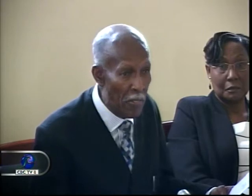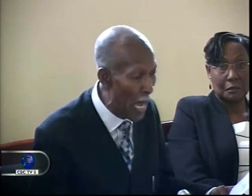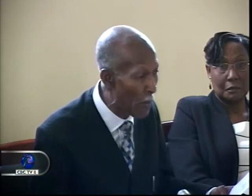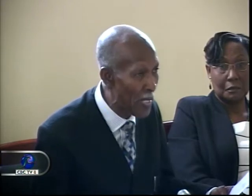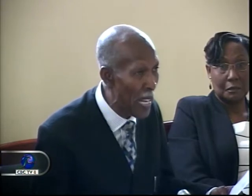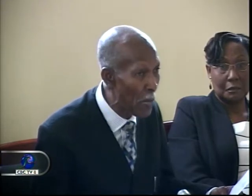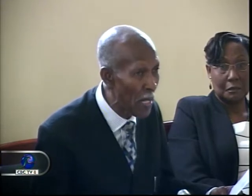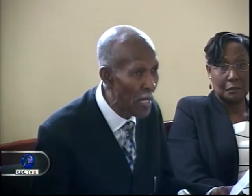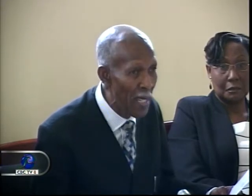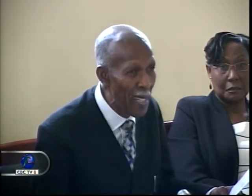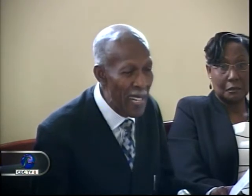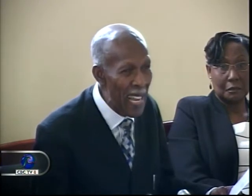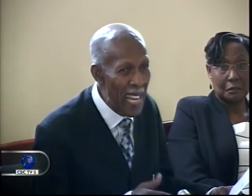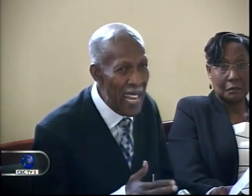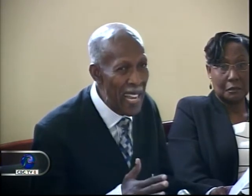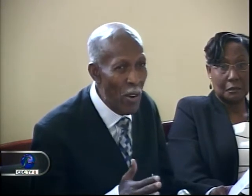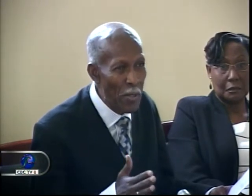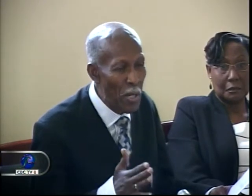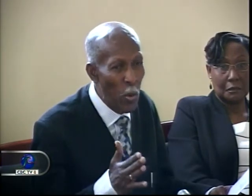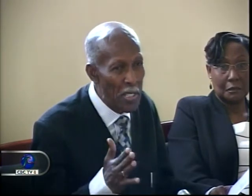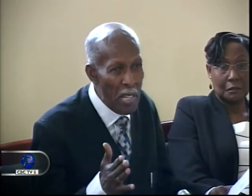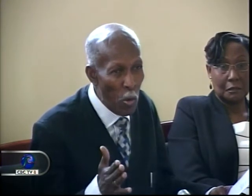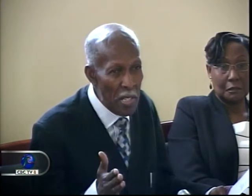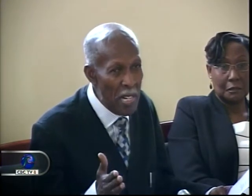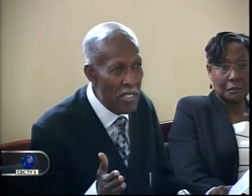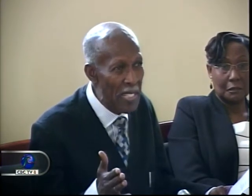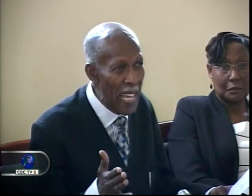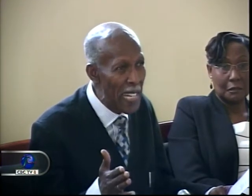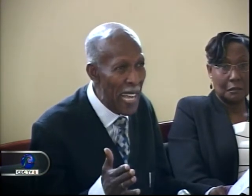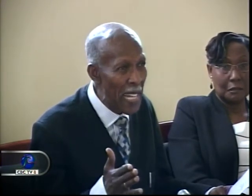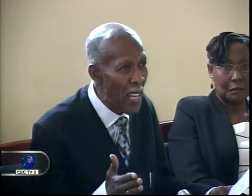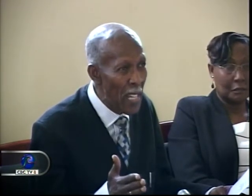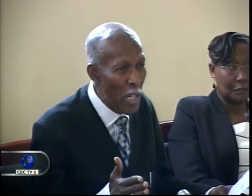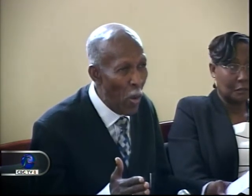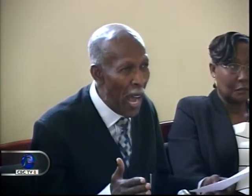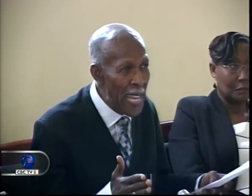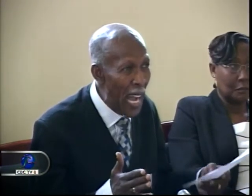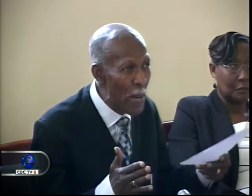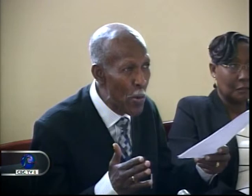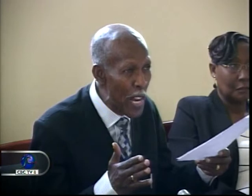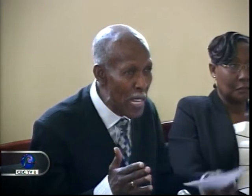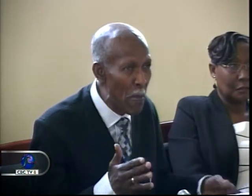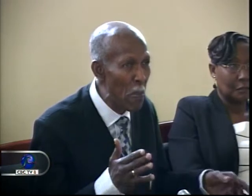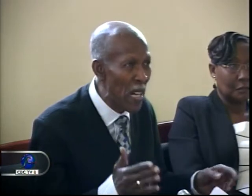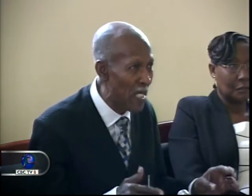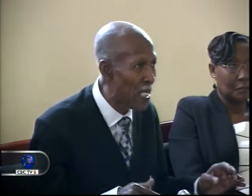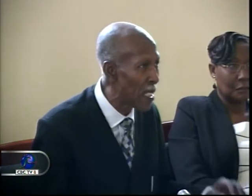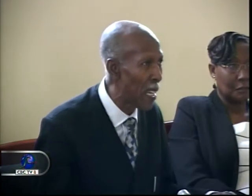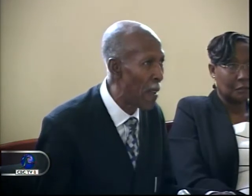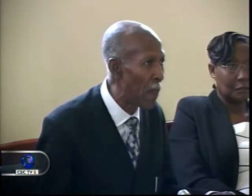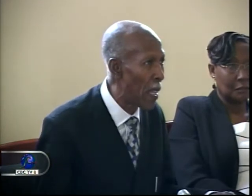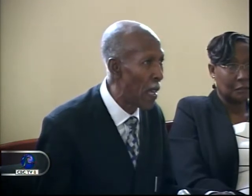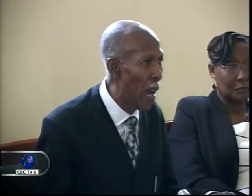30th of December. The Old Year's Day and that. No, I really